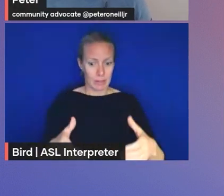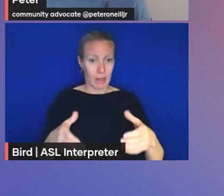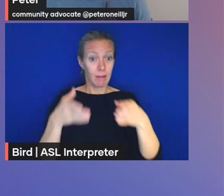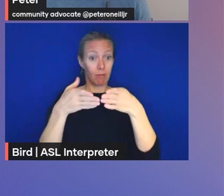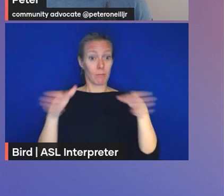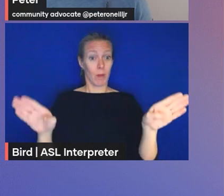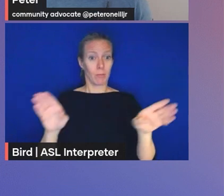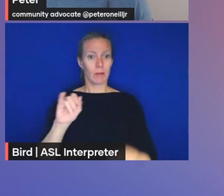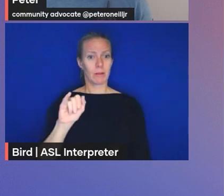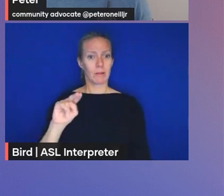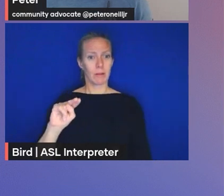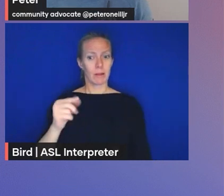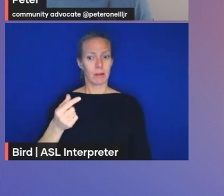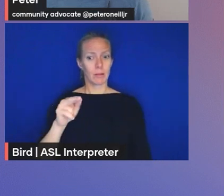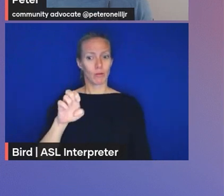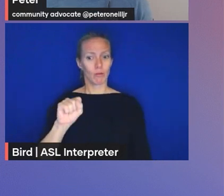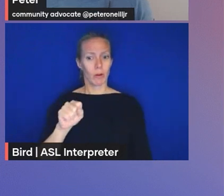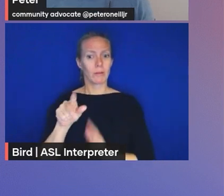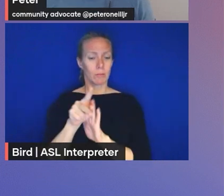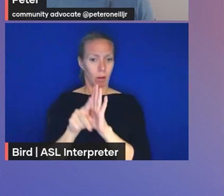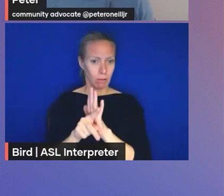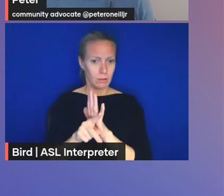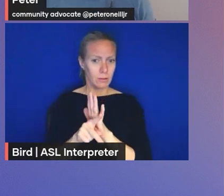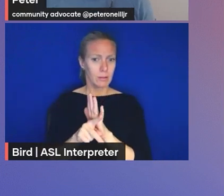next thing I'm going to do here is an import.